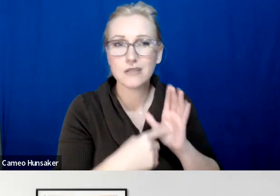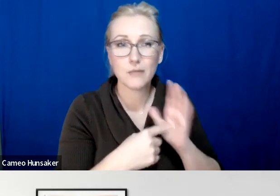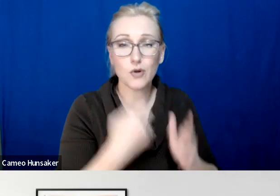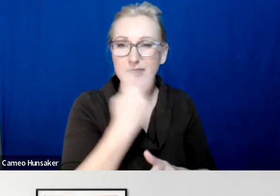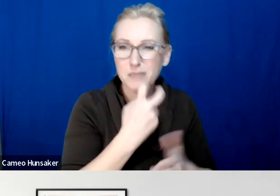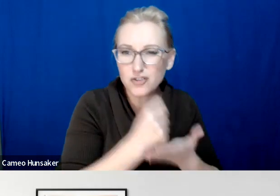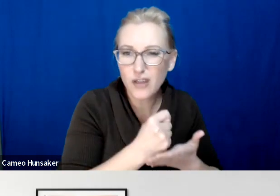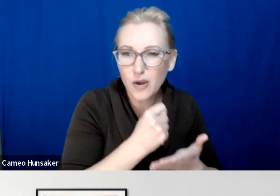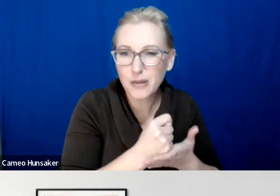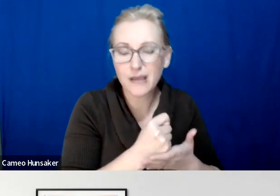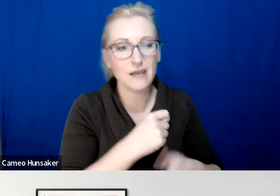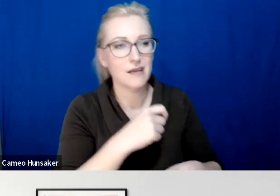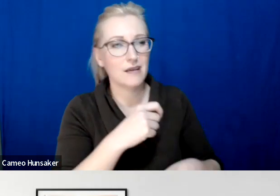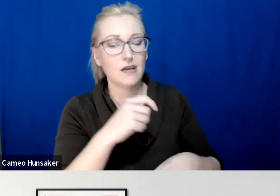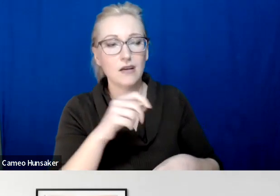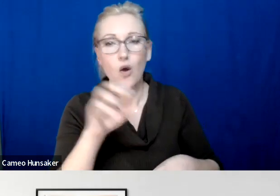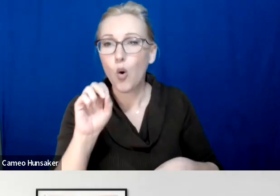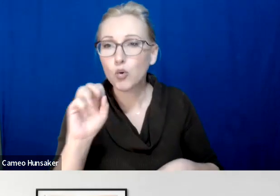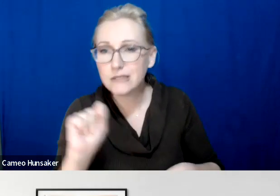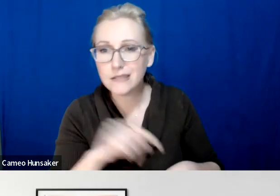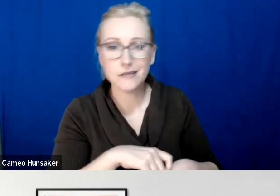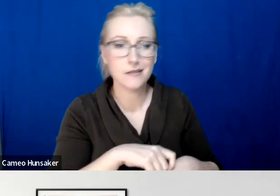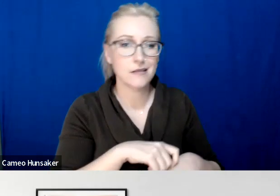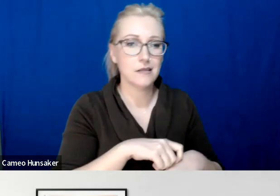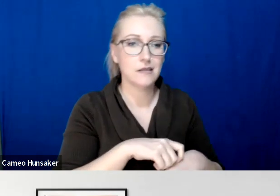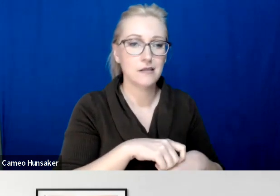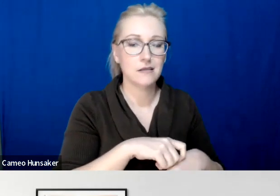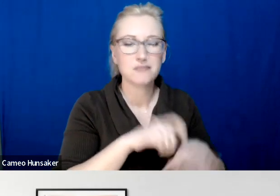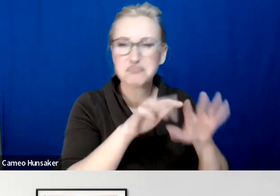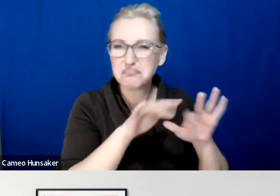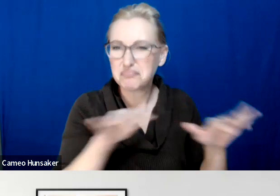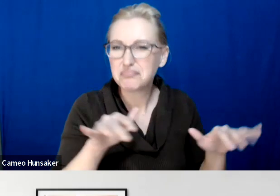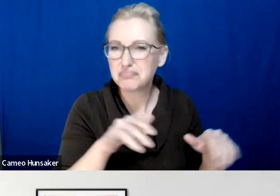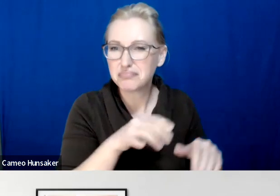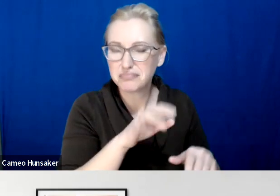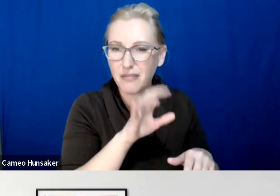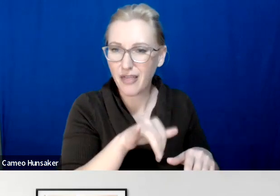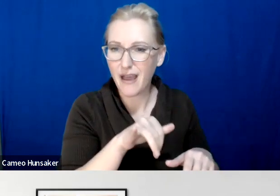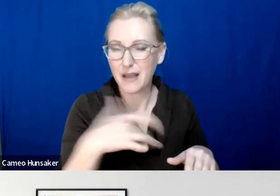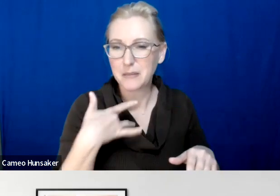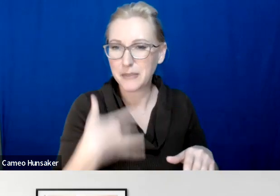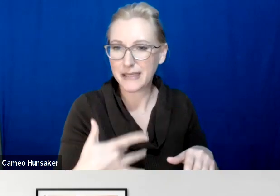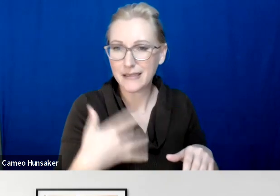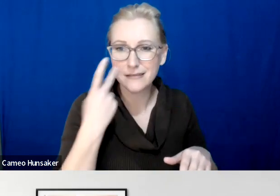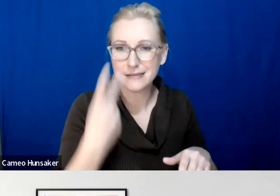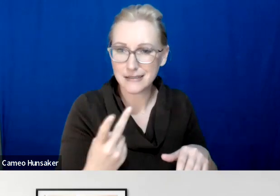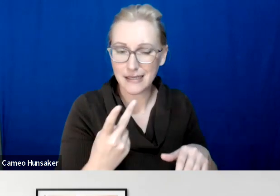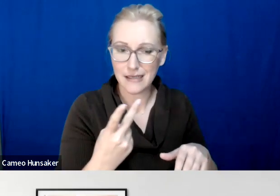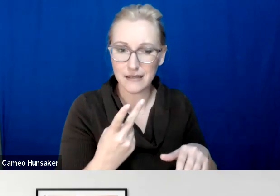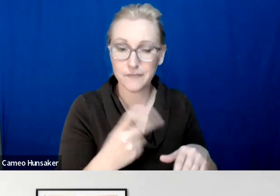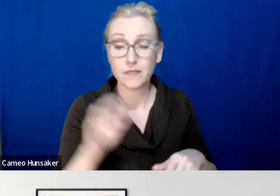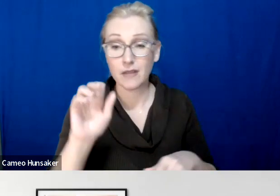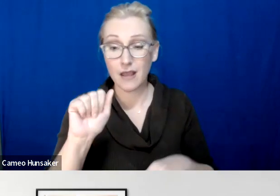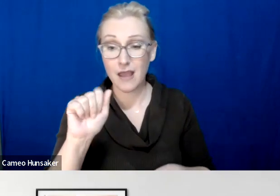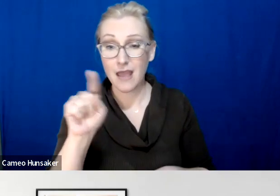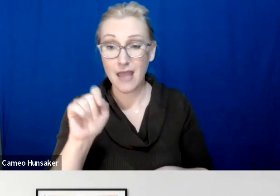Those are the more typical early intervention types of services you're going to see. And AZIP doesn't provide,